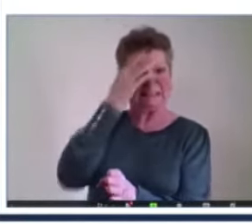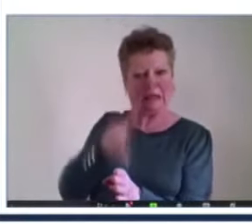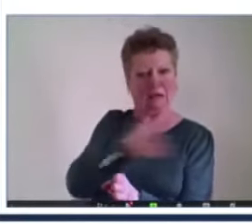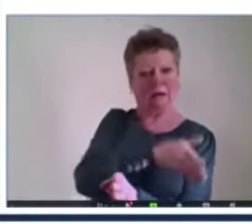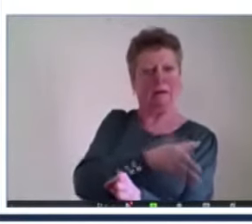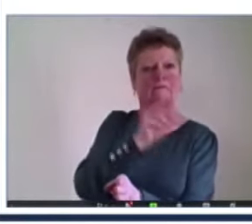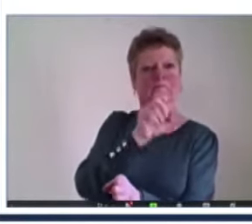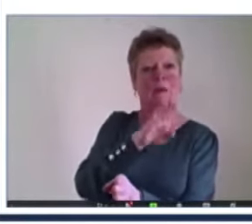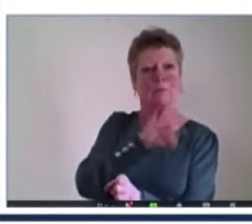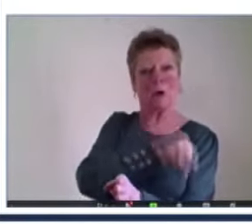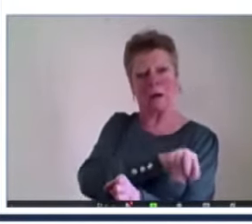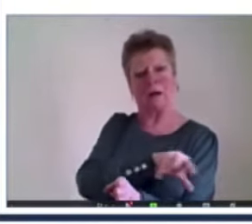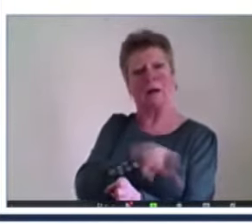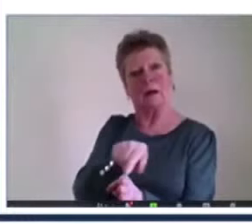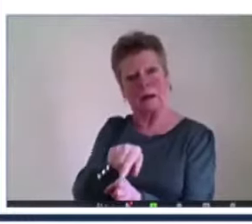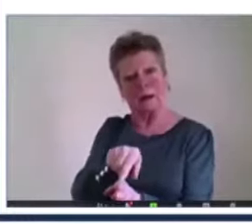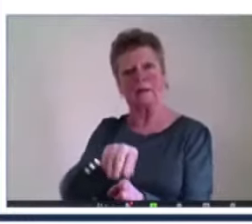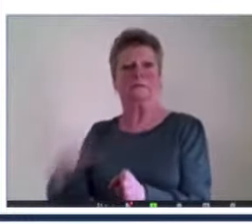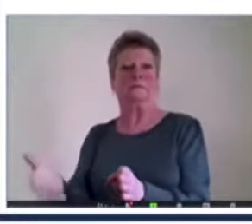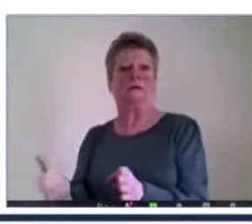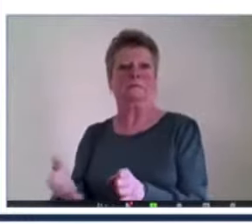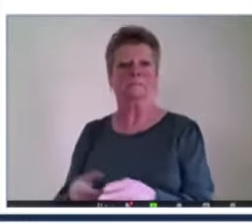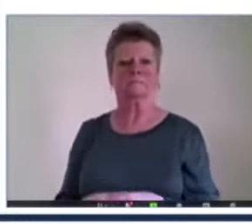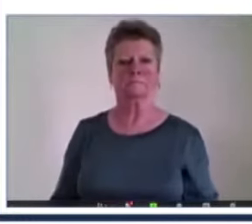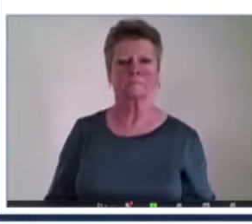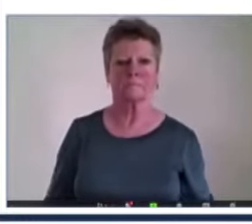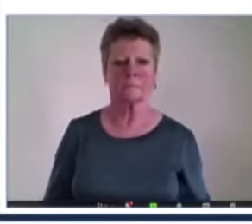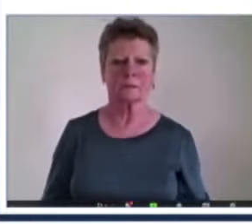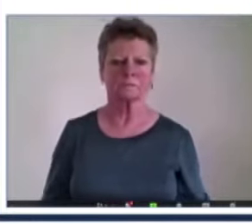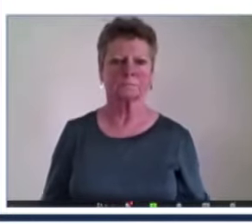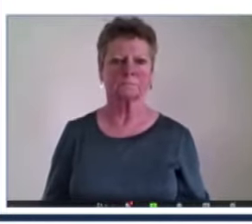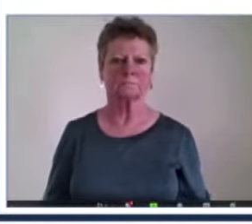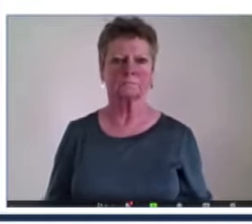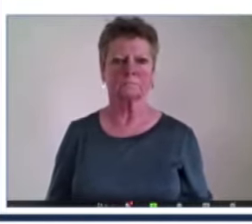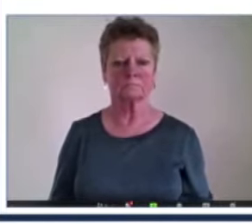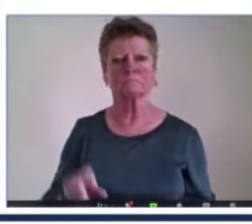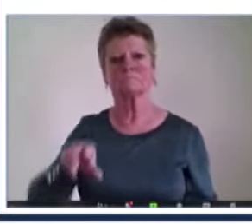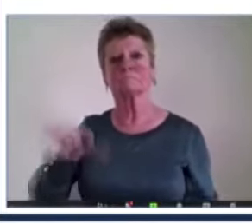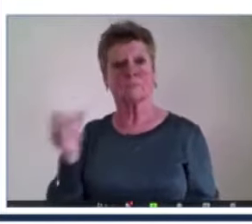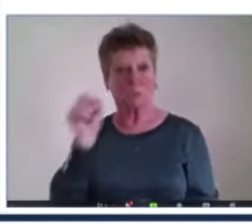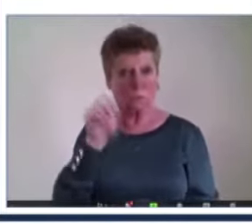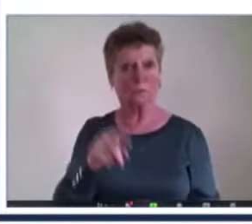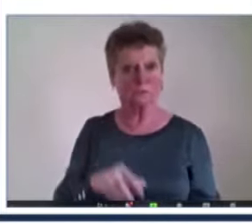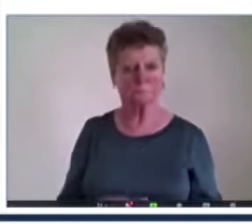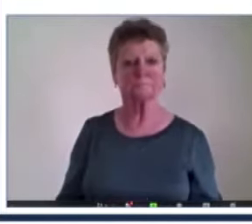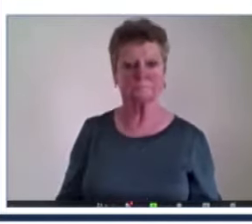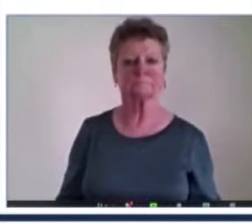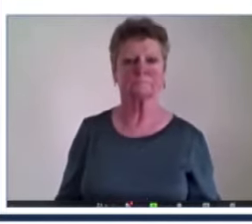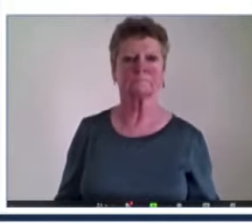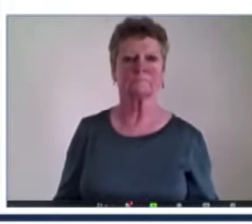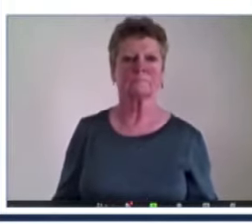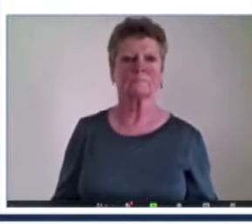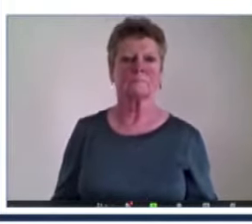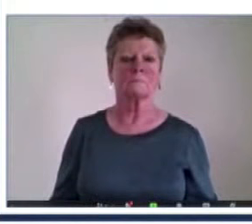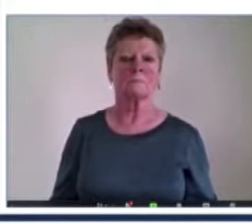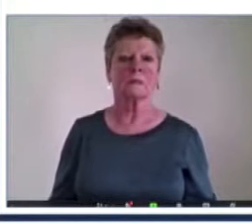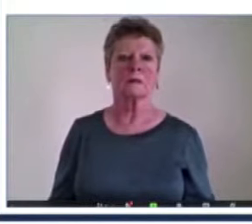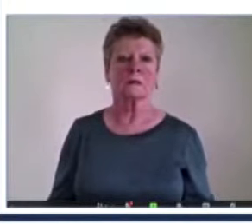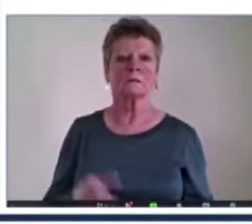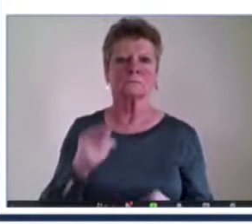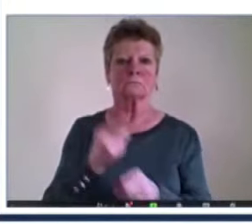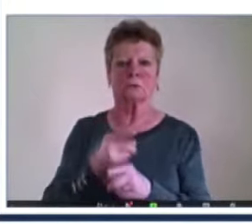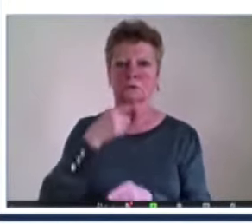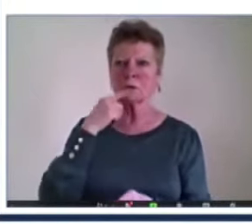around a month ago. Tim, do you have a follow-up question? I do. I would just quickly comment that you said that a month ago too,